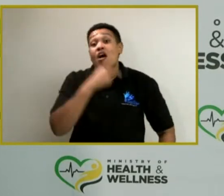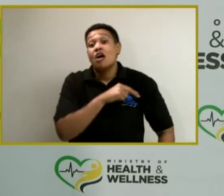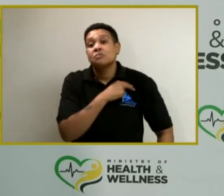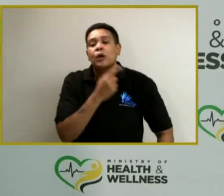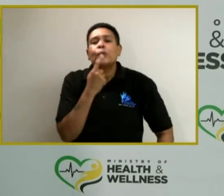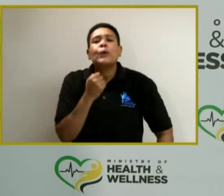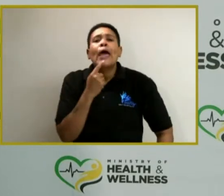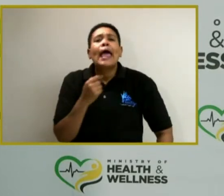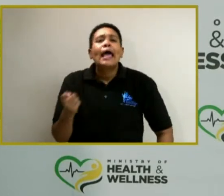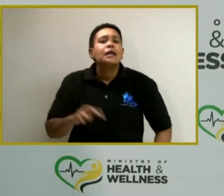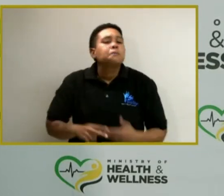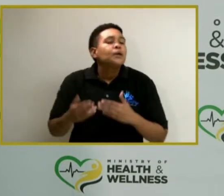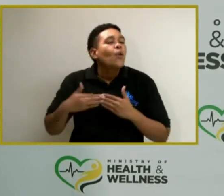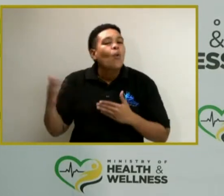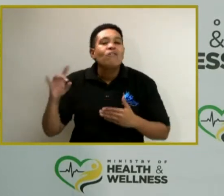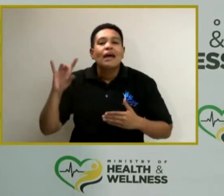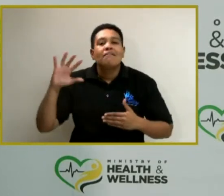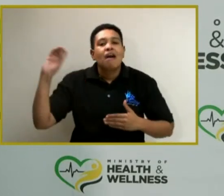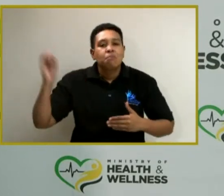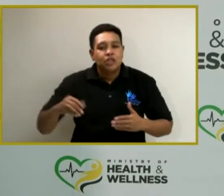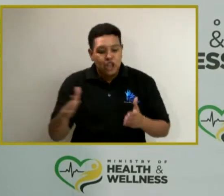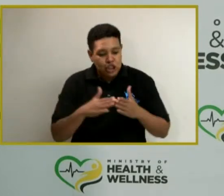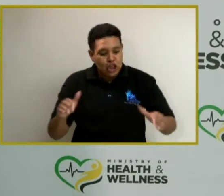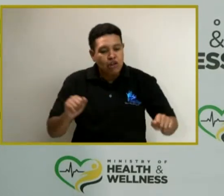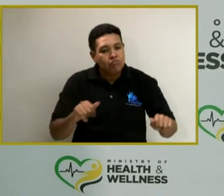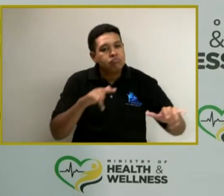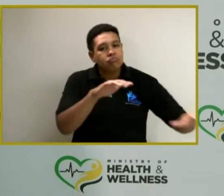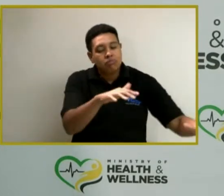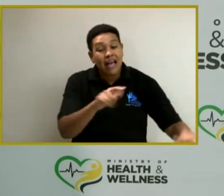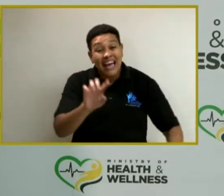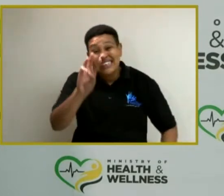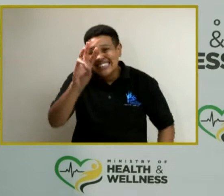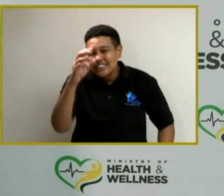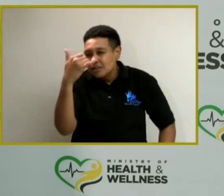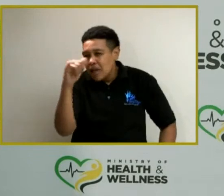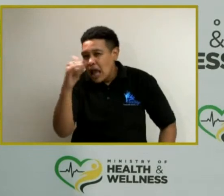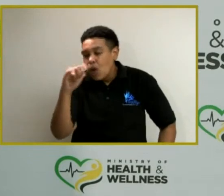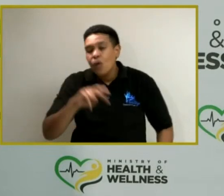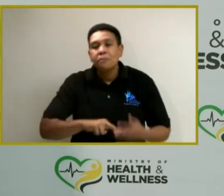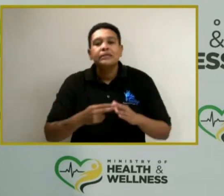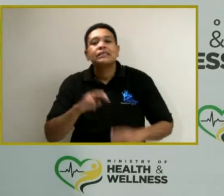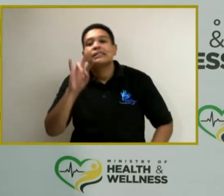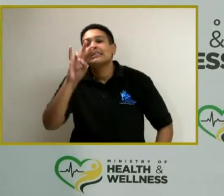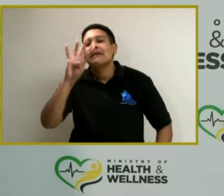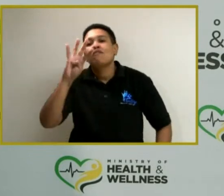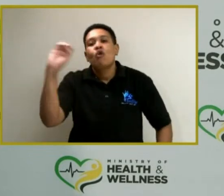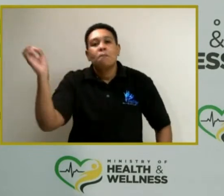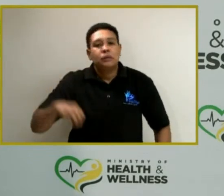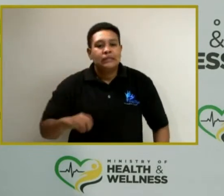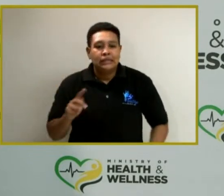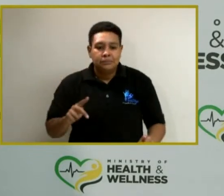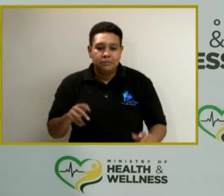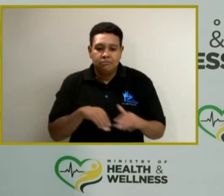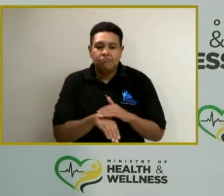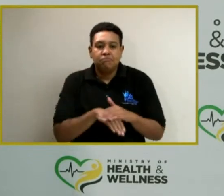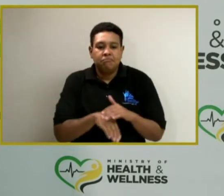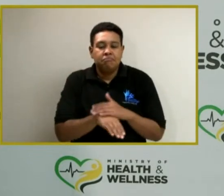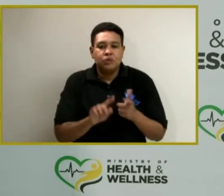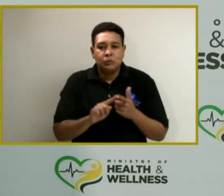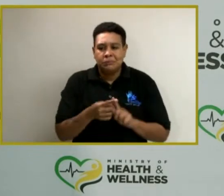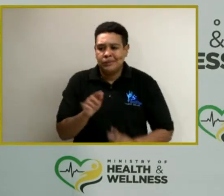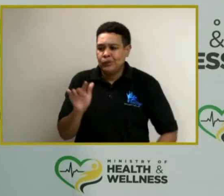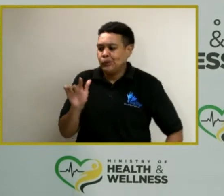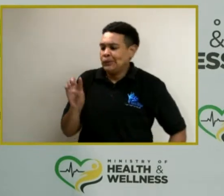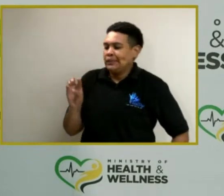of their general capacity, and 6 are in the amber alert, 74% of capacity. So essentially